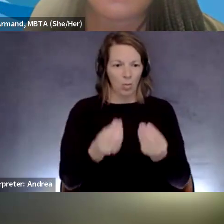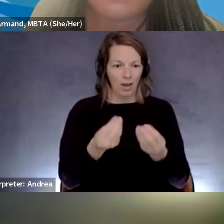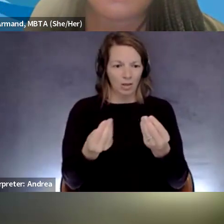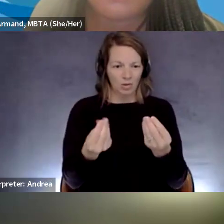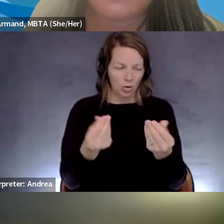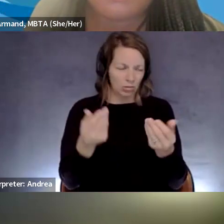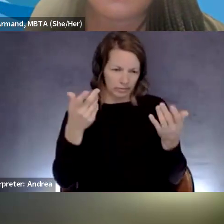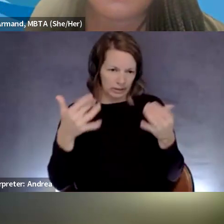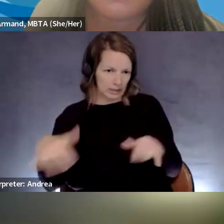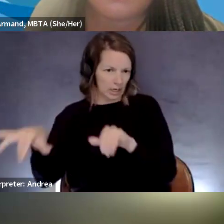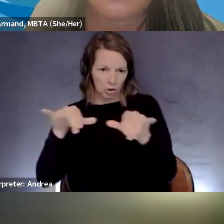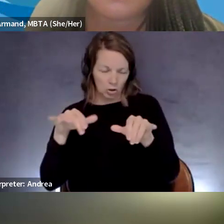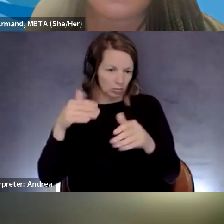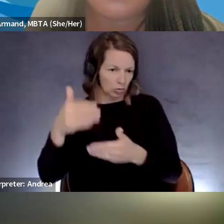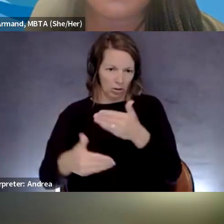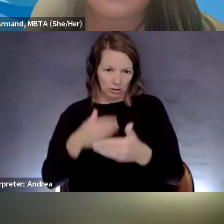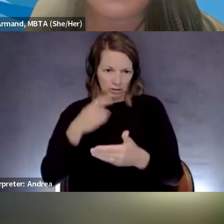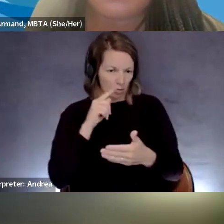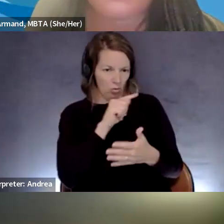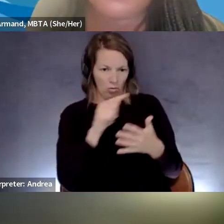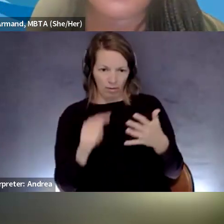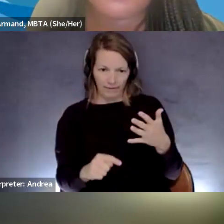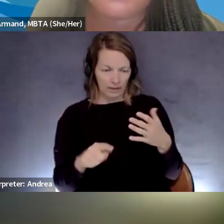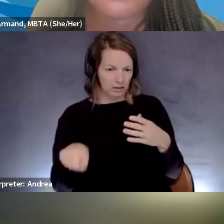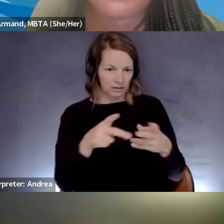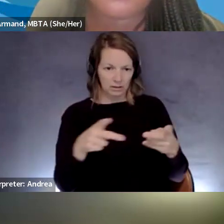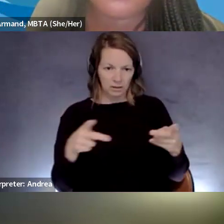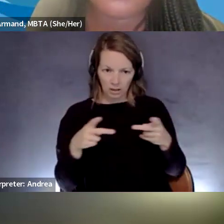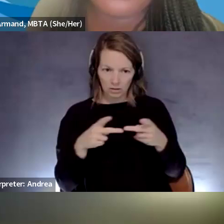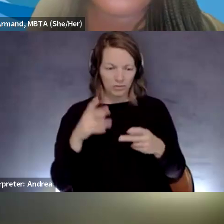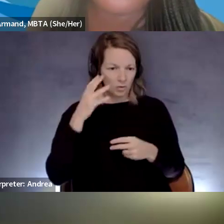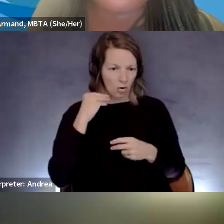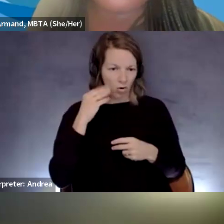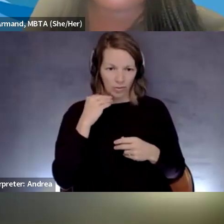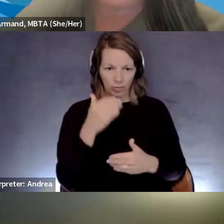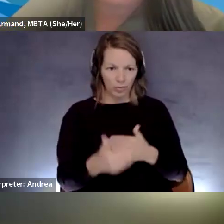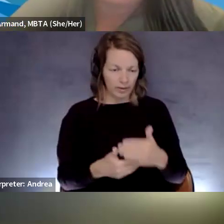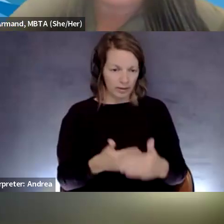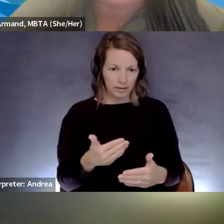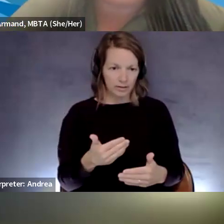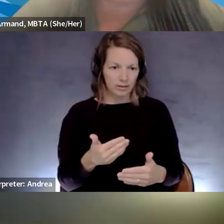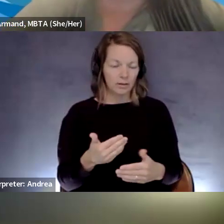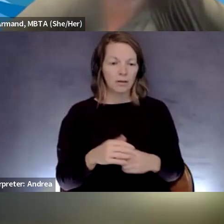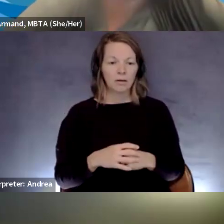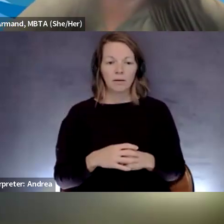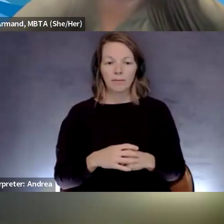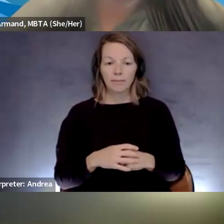standard practice for all of these sites that have gone through this. We've worked